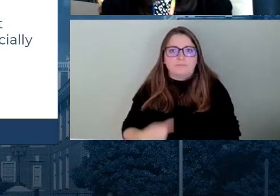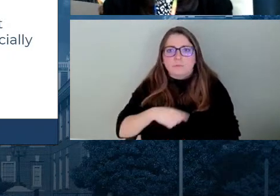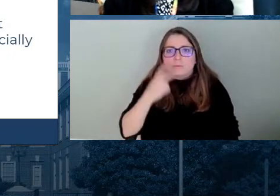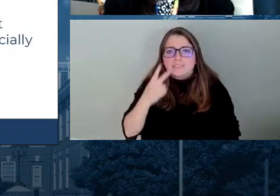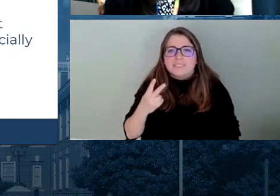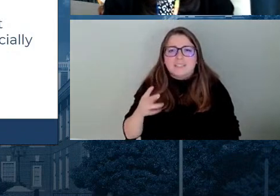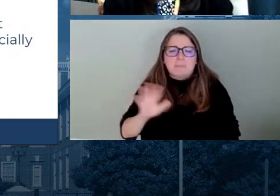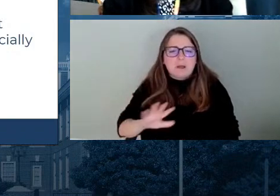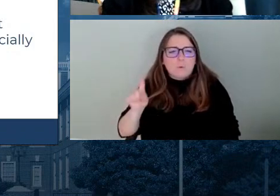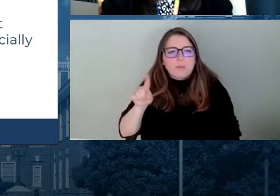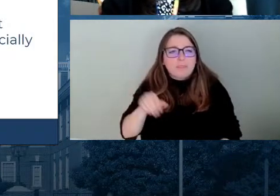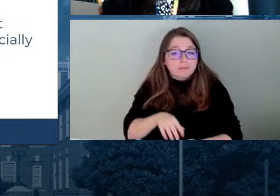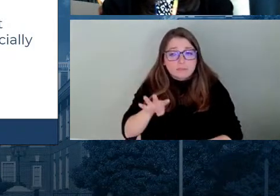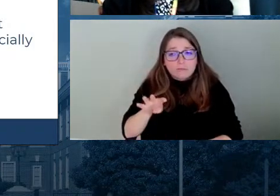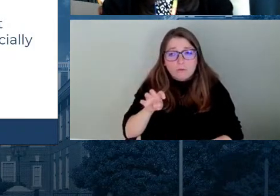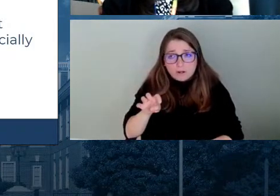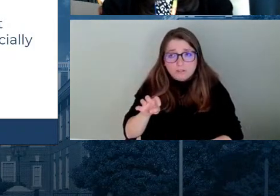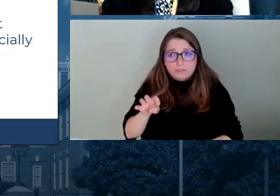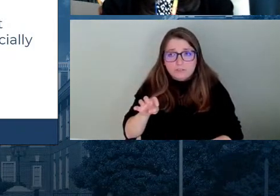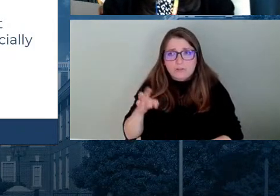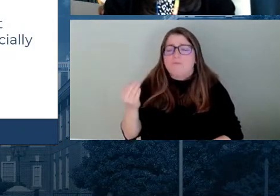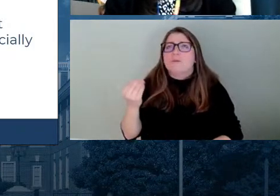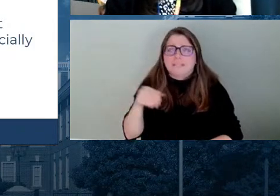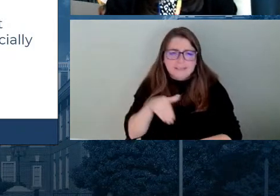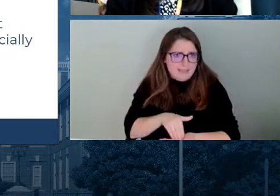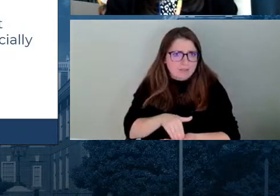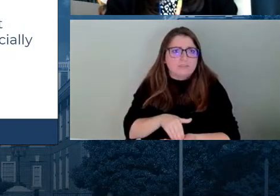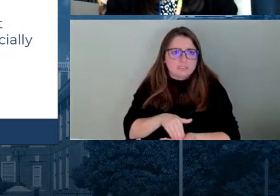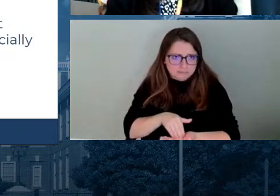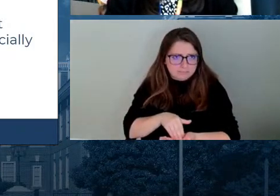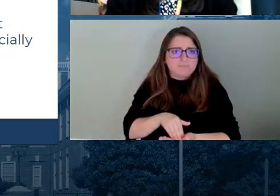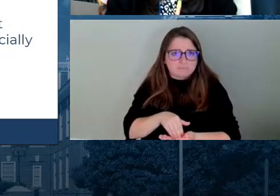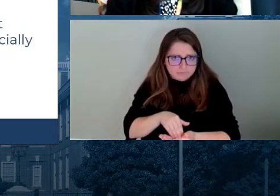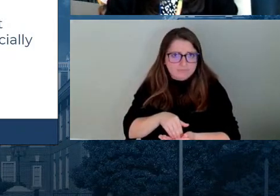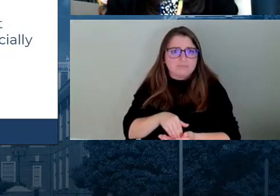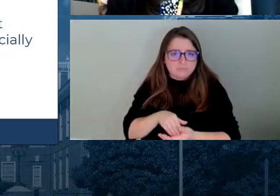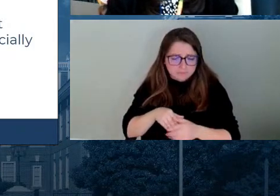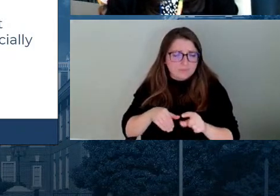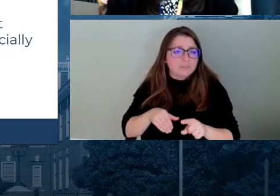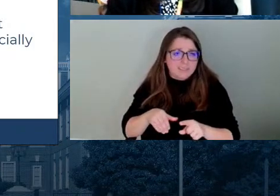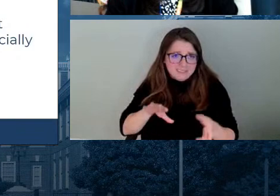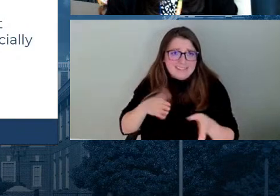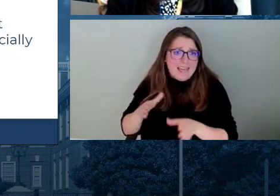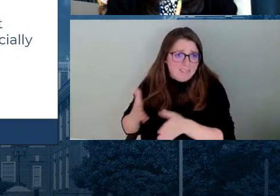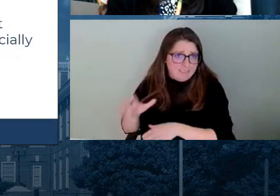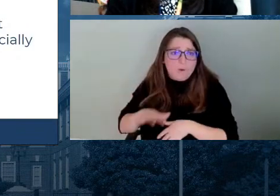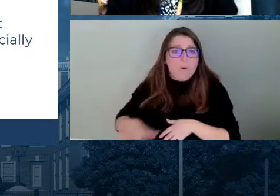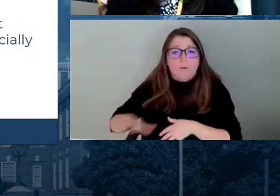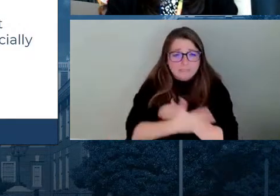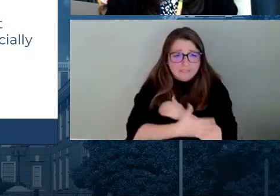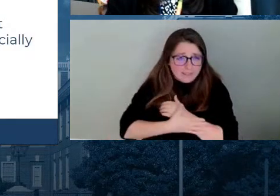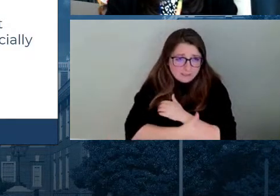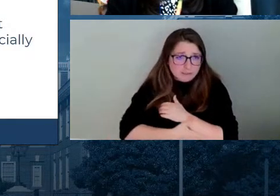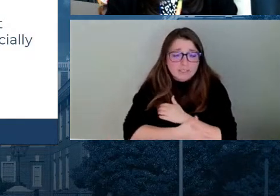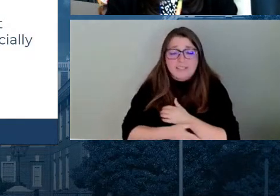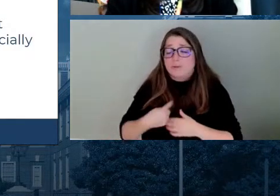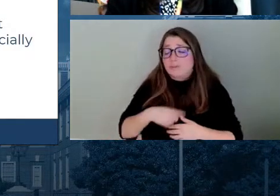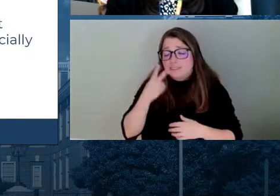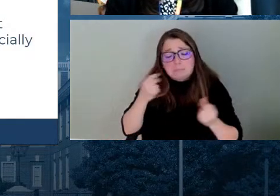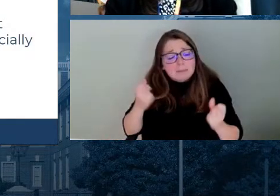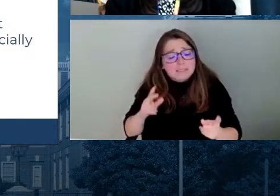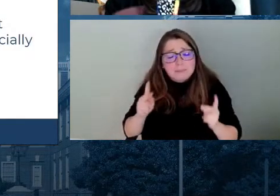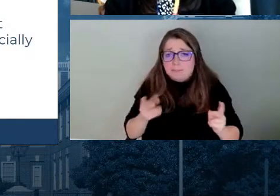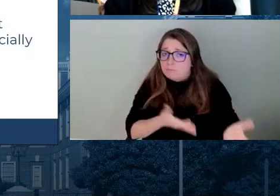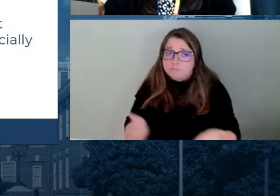from RSV in those 65 plus, and we see hundreds of thousands of emergency department